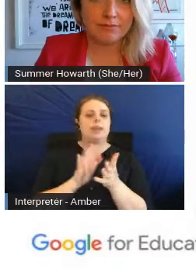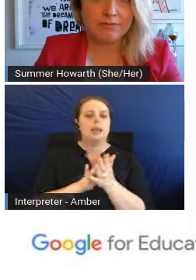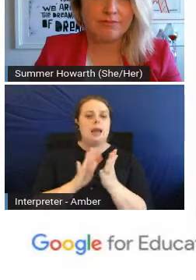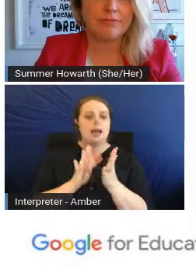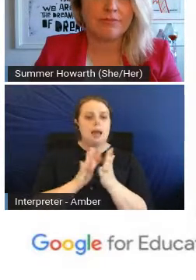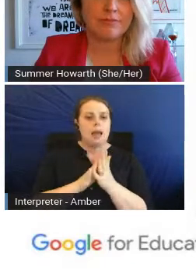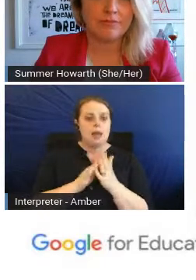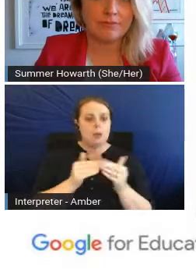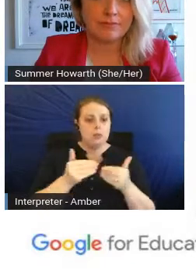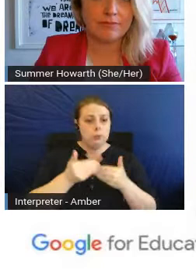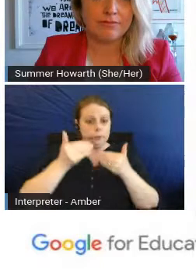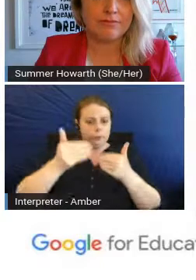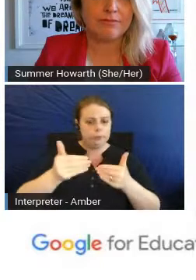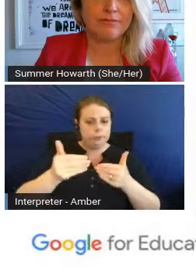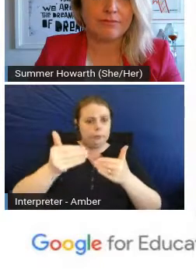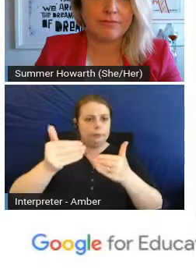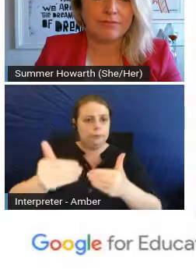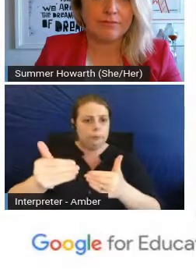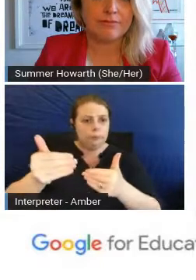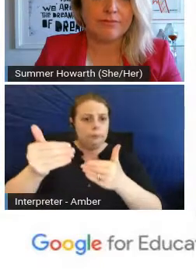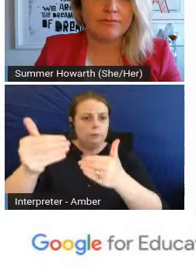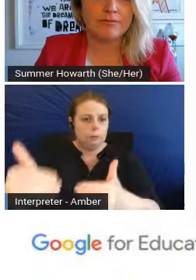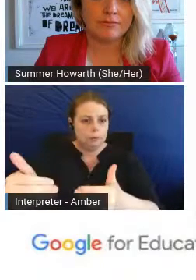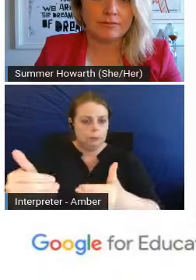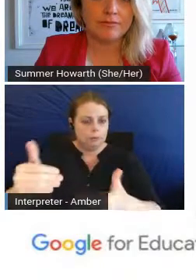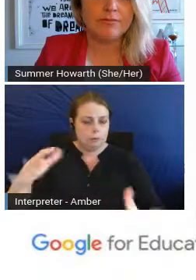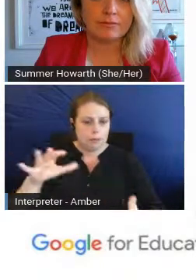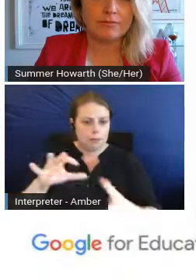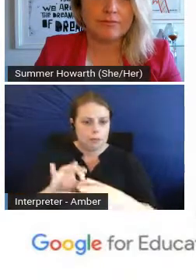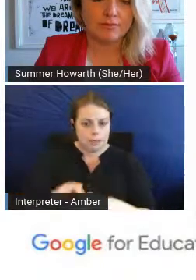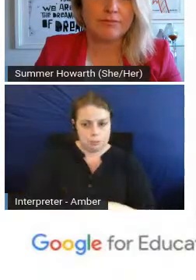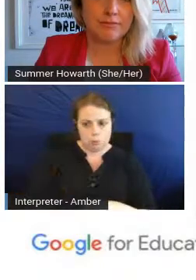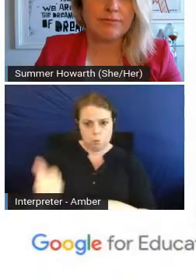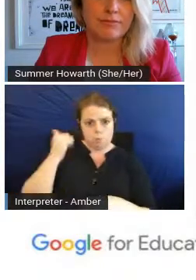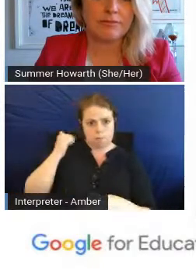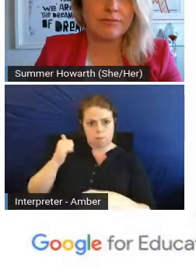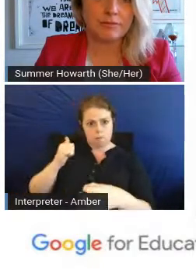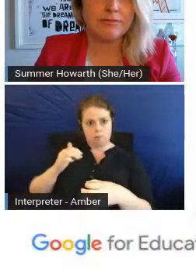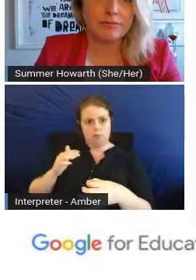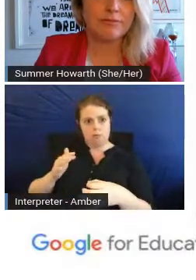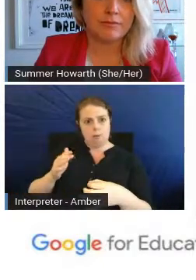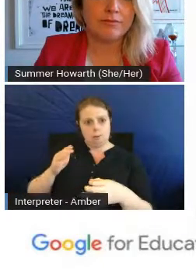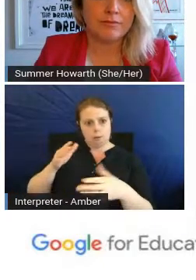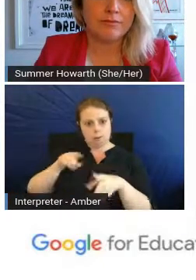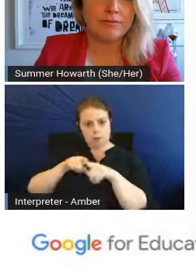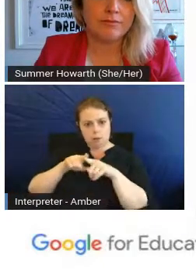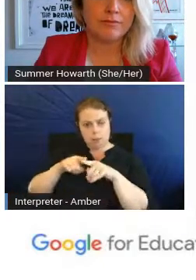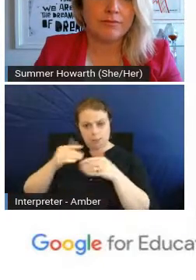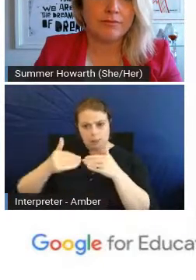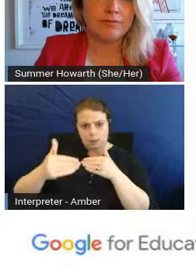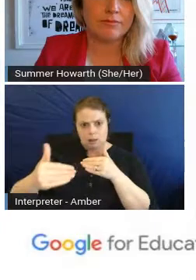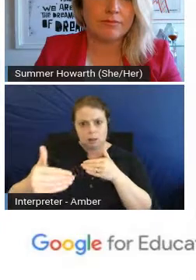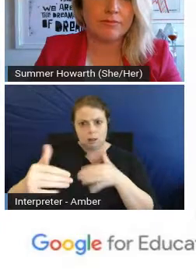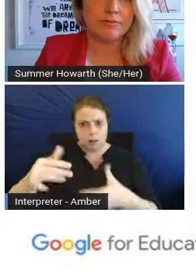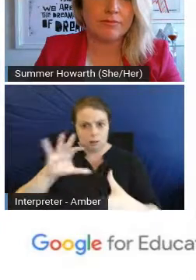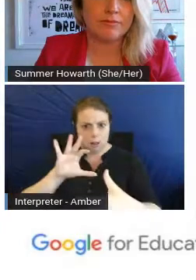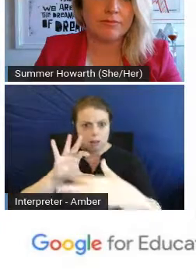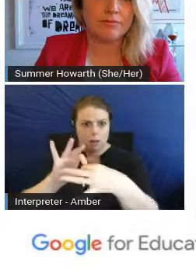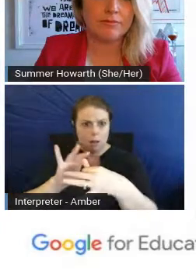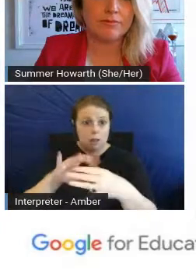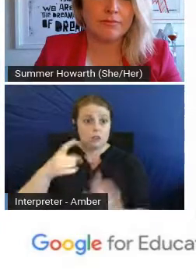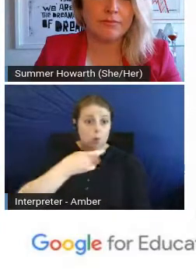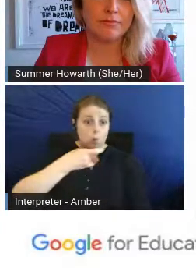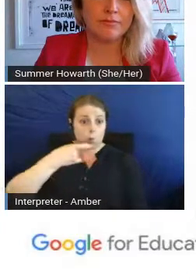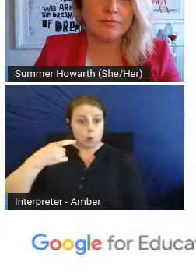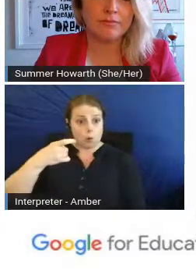how do you reconnect to what's been learned previously so kids can connect to what's coming. So the hook is a perfect opportunity, and